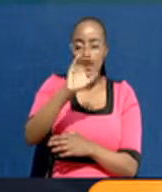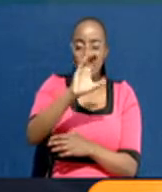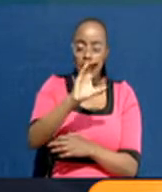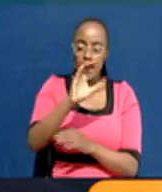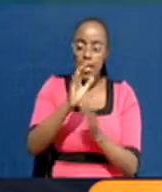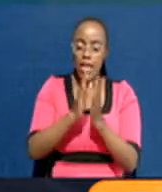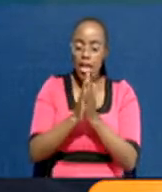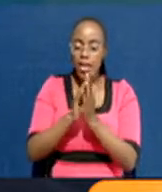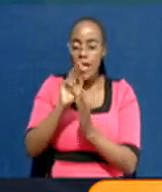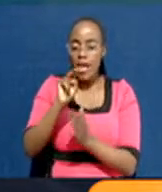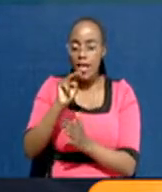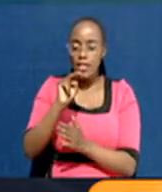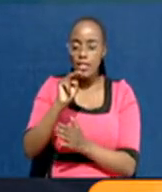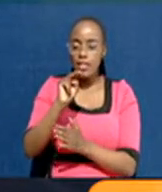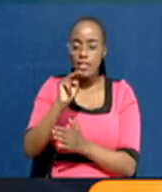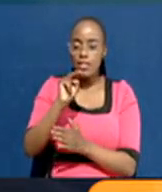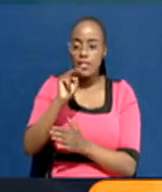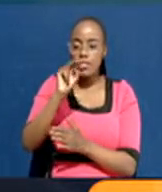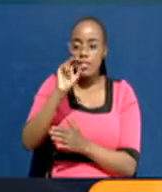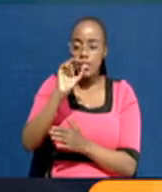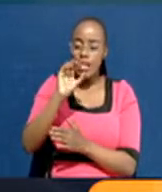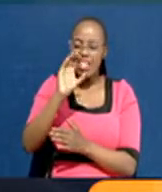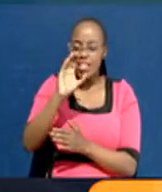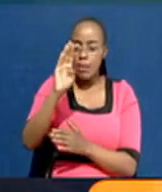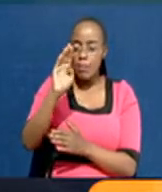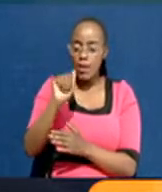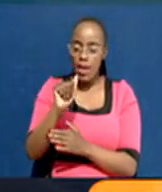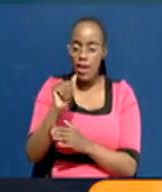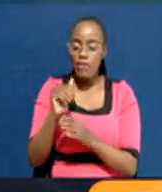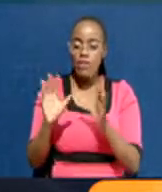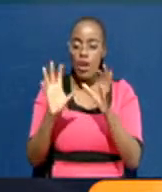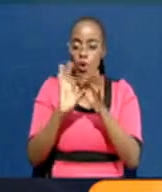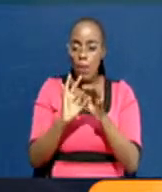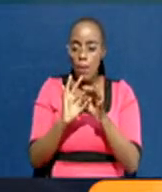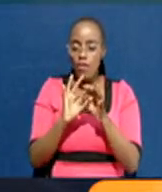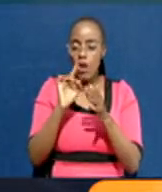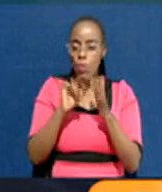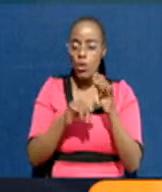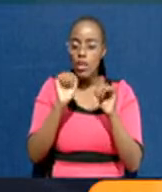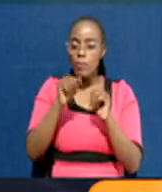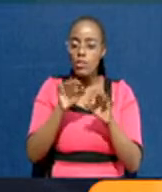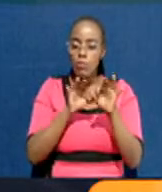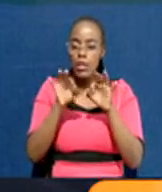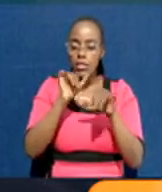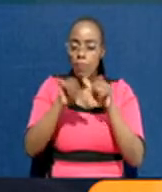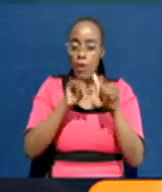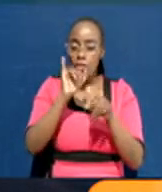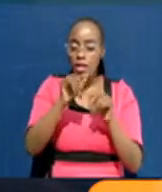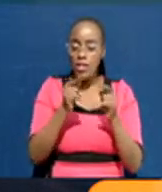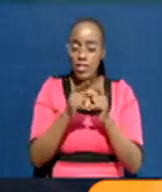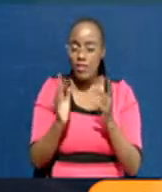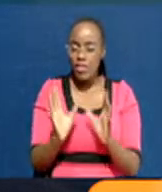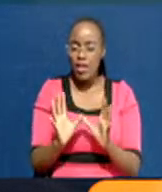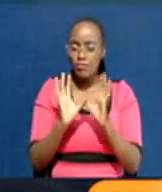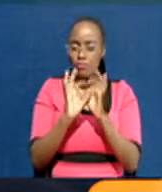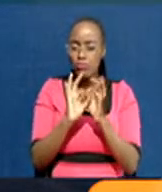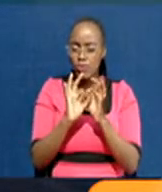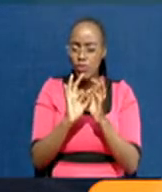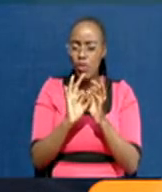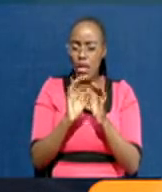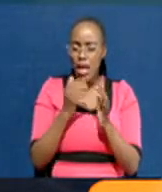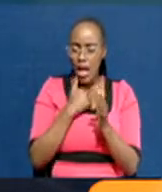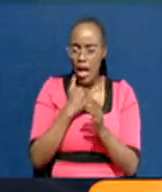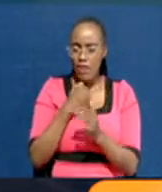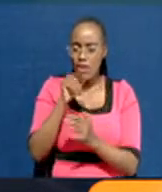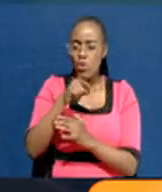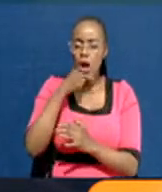that now, you know, got us NCBA. Yes. What more can you tell us about this? I understand the matter is in court, but, you know, what's